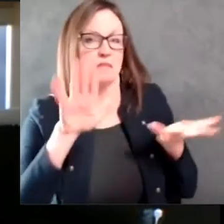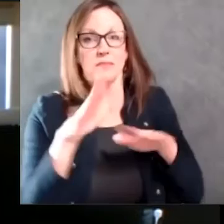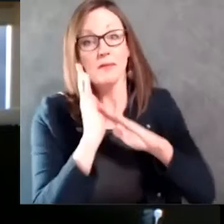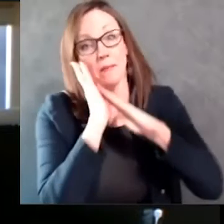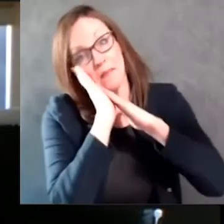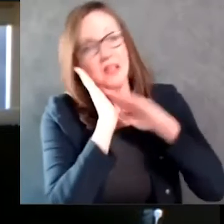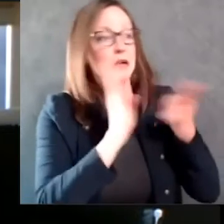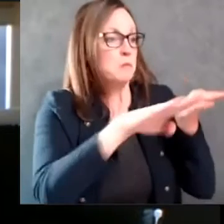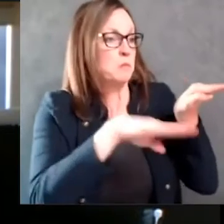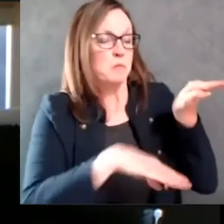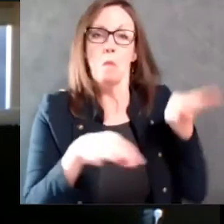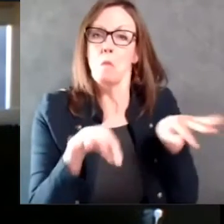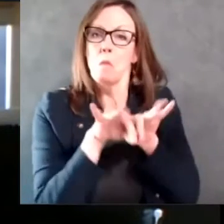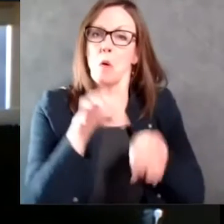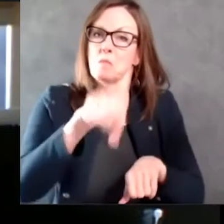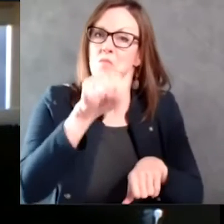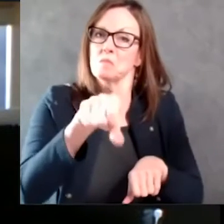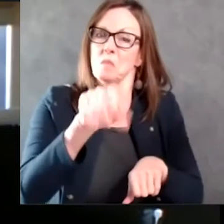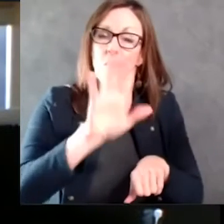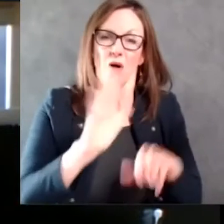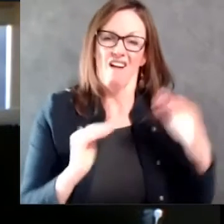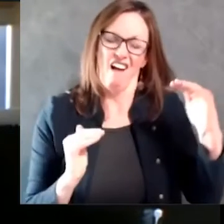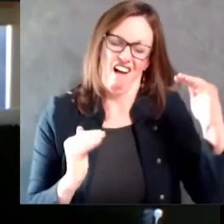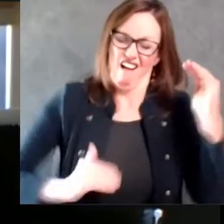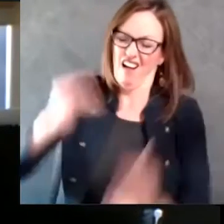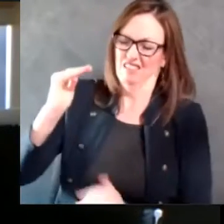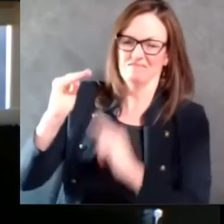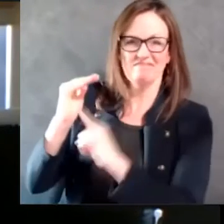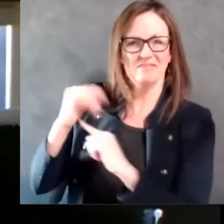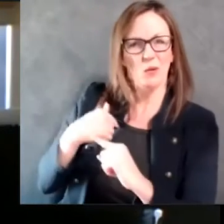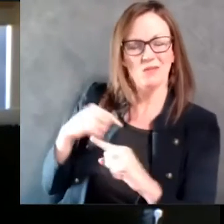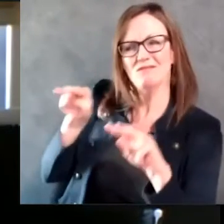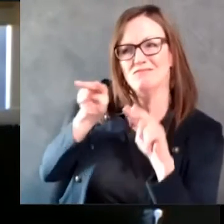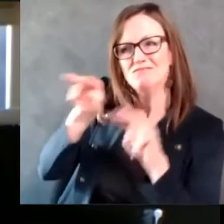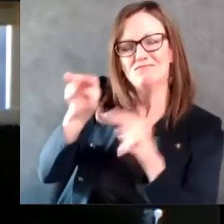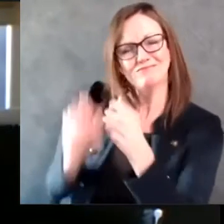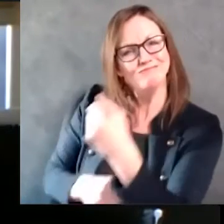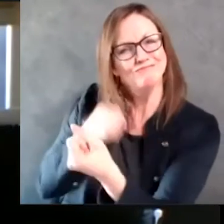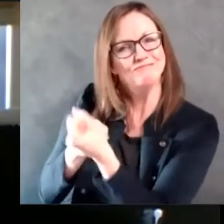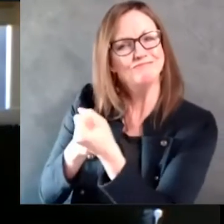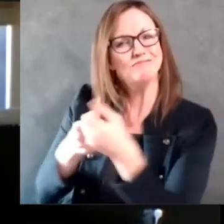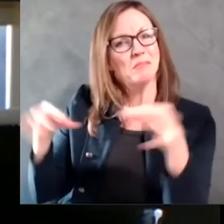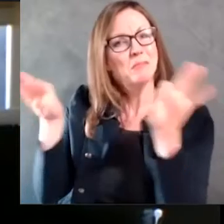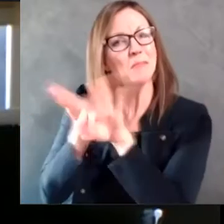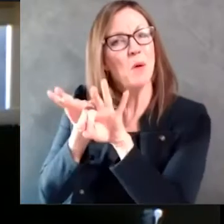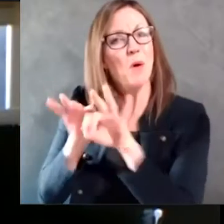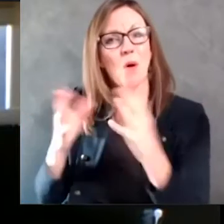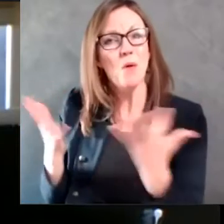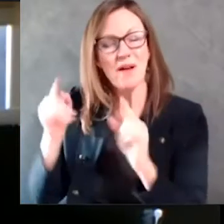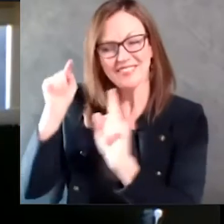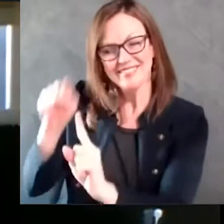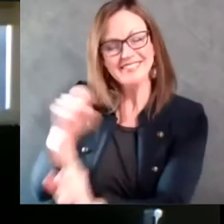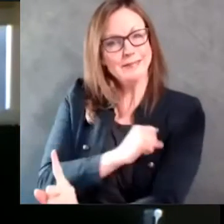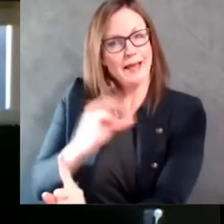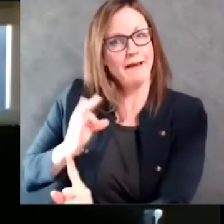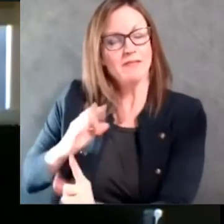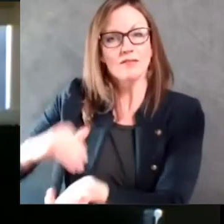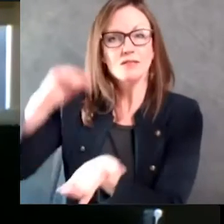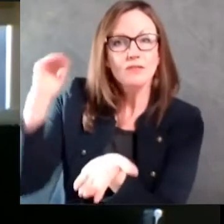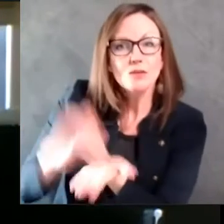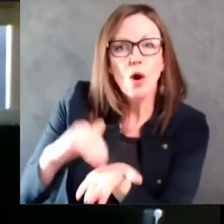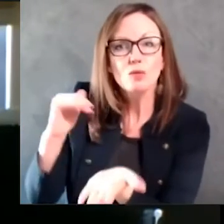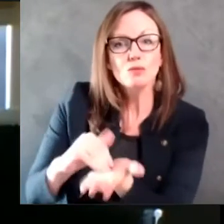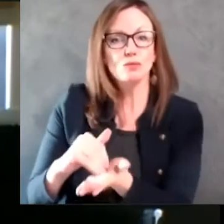or are developing COVID is not to have more hospital beds, as the governor said. The way we actually